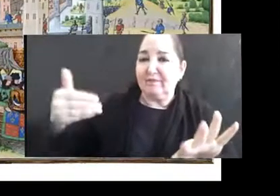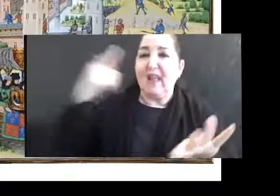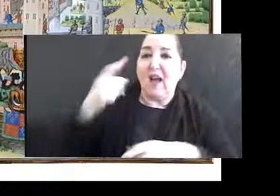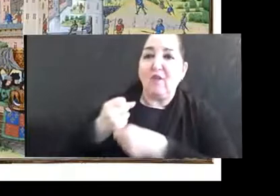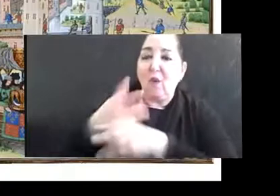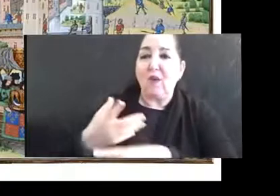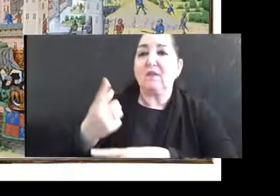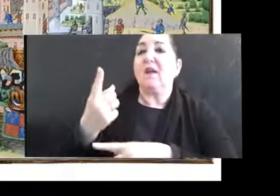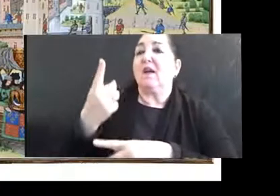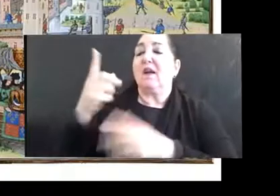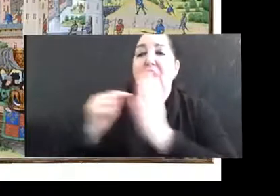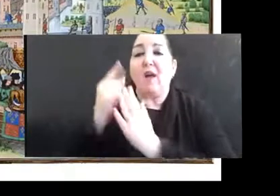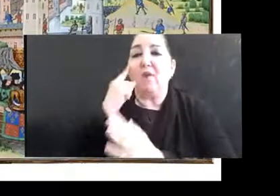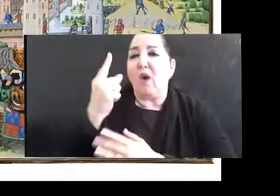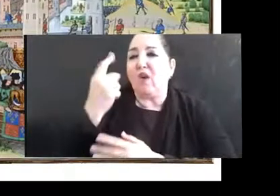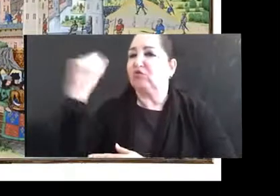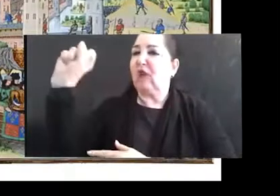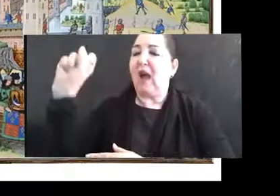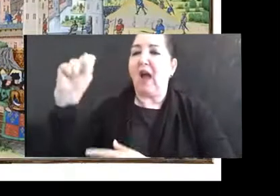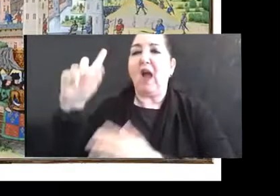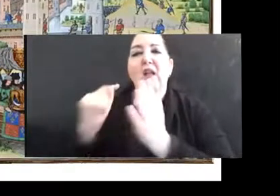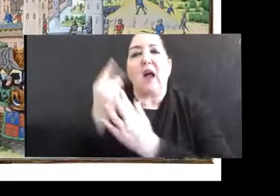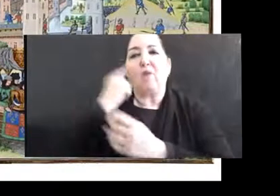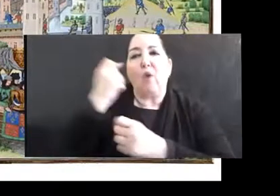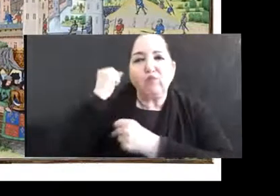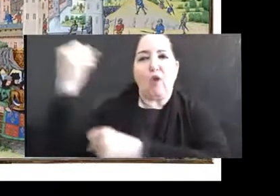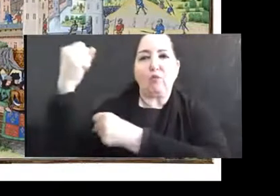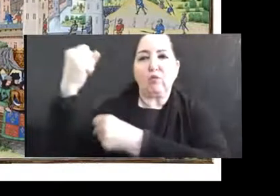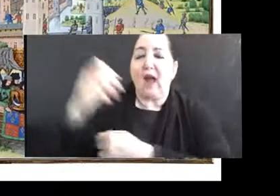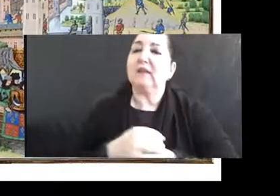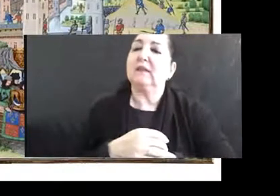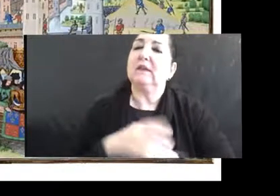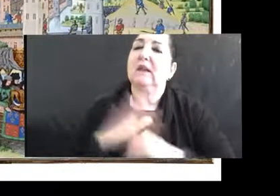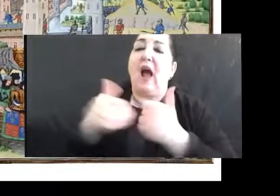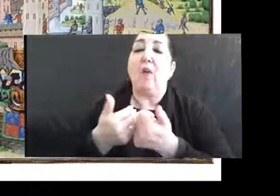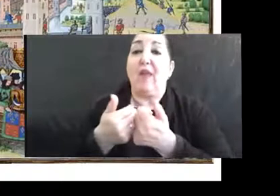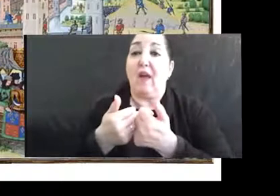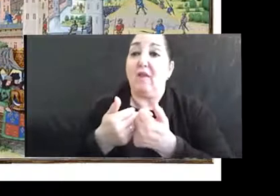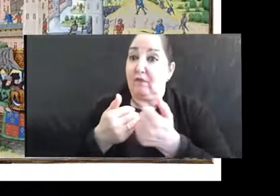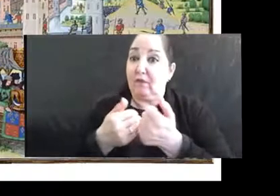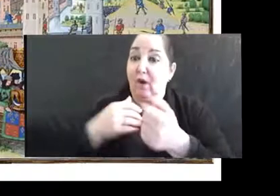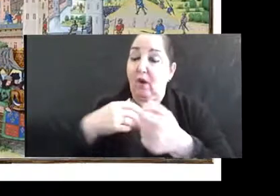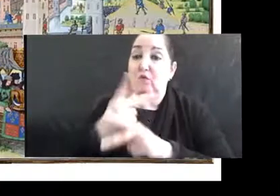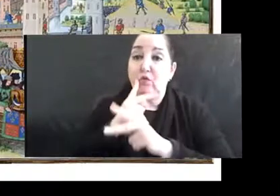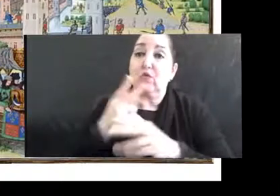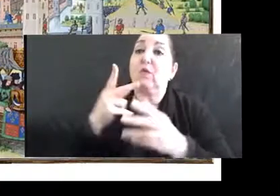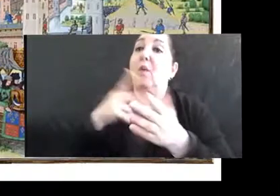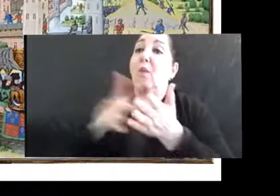strike, moments of protest, how they've produced raises in